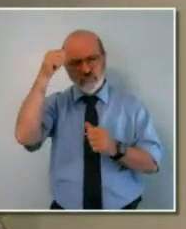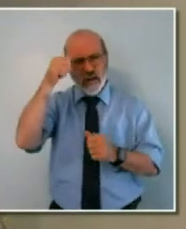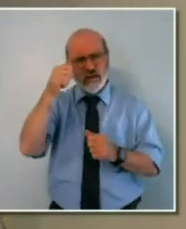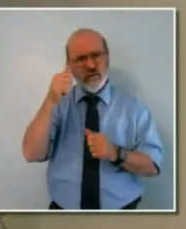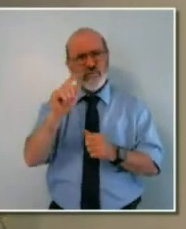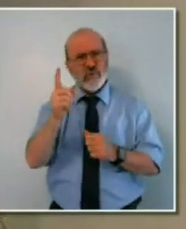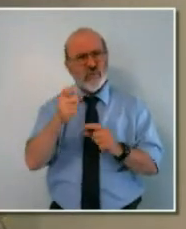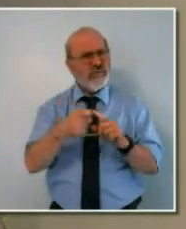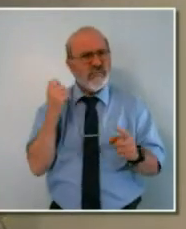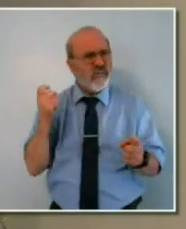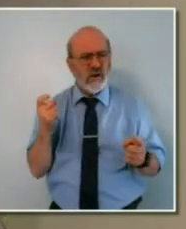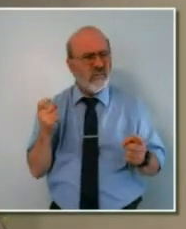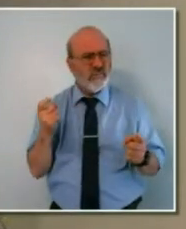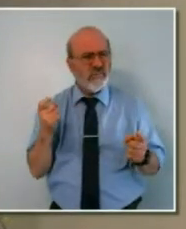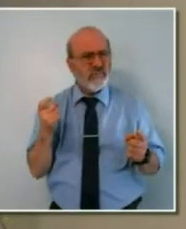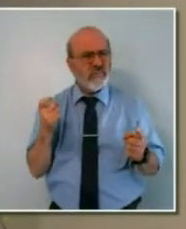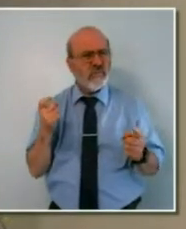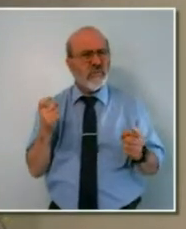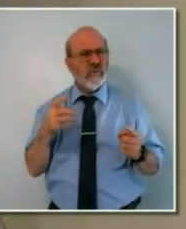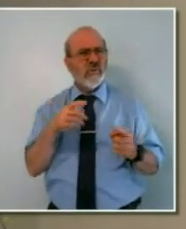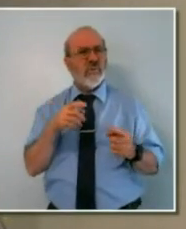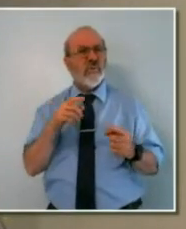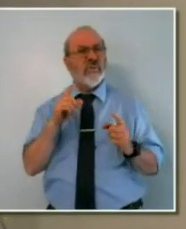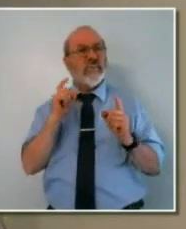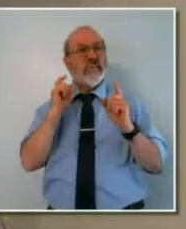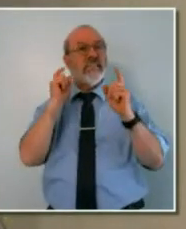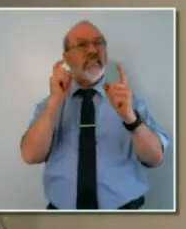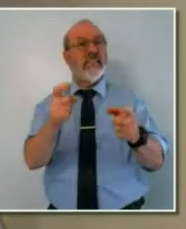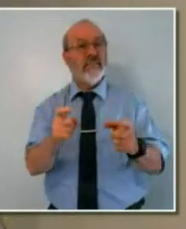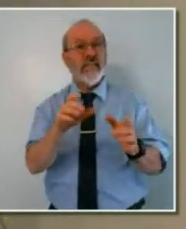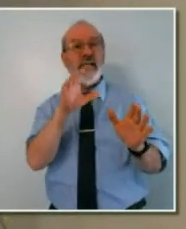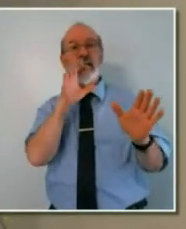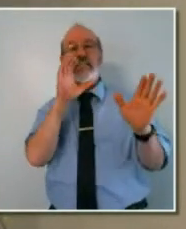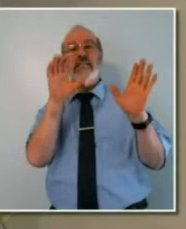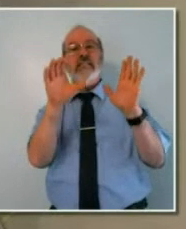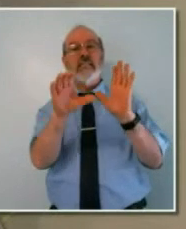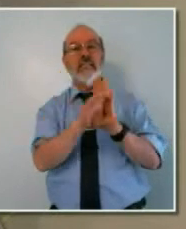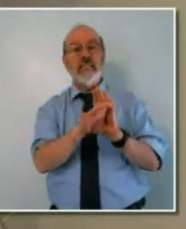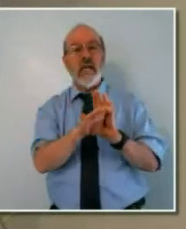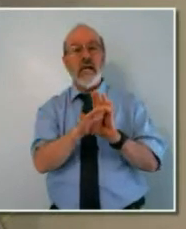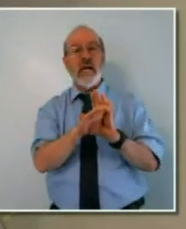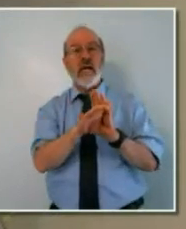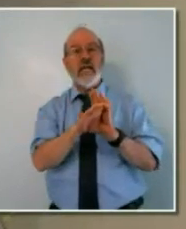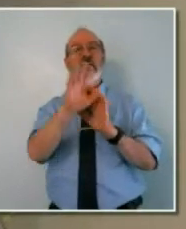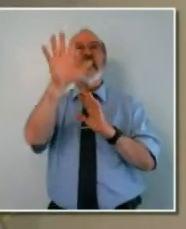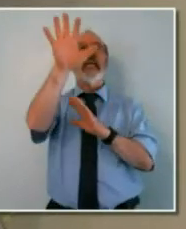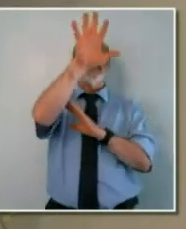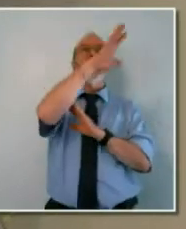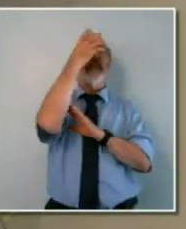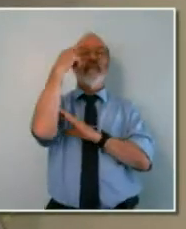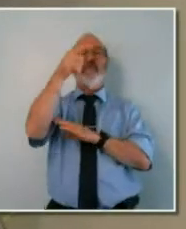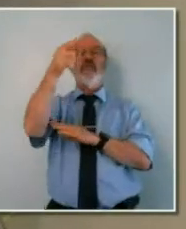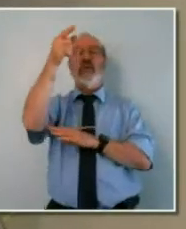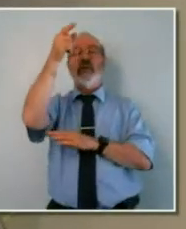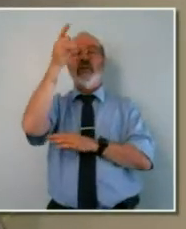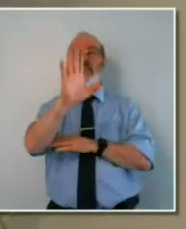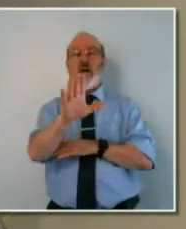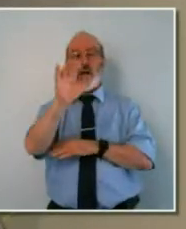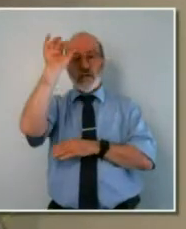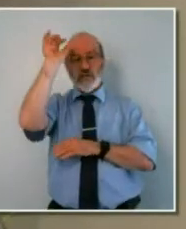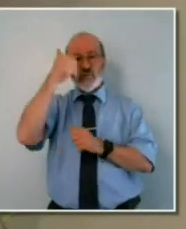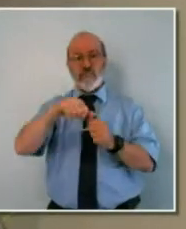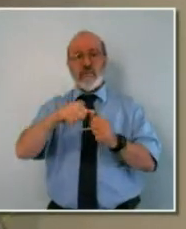come from? Was it not given as a sign set in the heavens for God to remember his